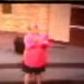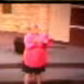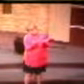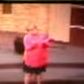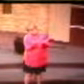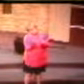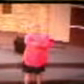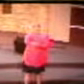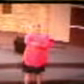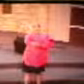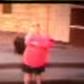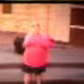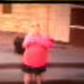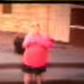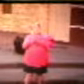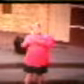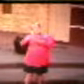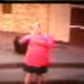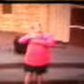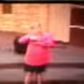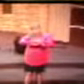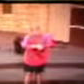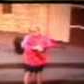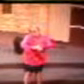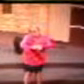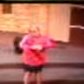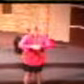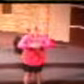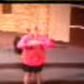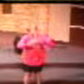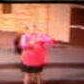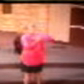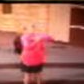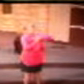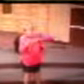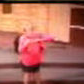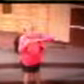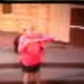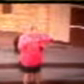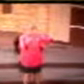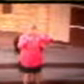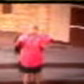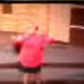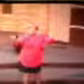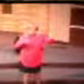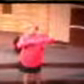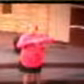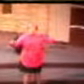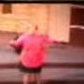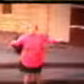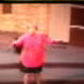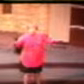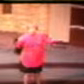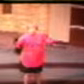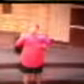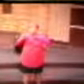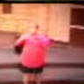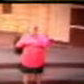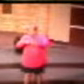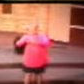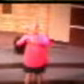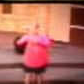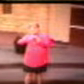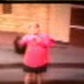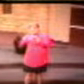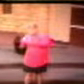That God moves across the boundaries of time and space and heaven and earth and dwells with human beings in a